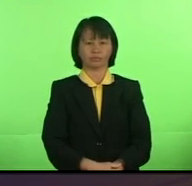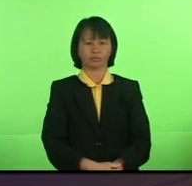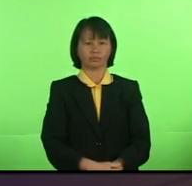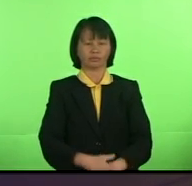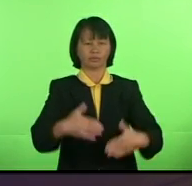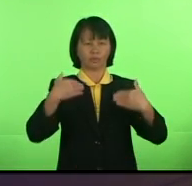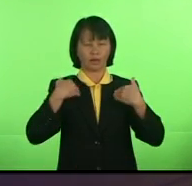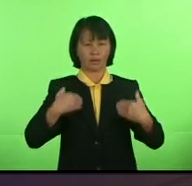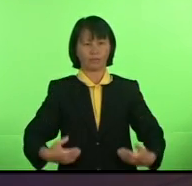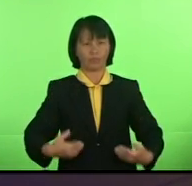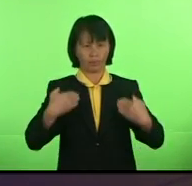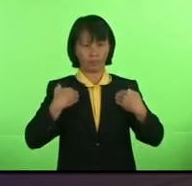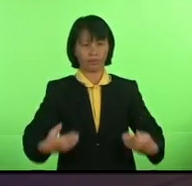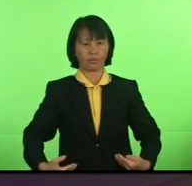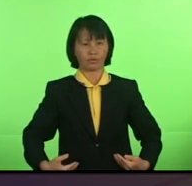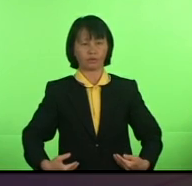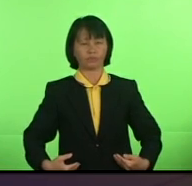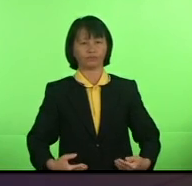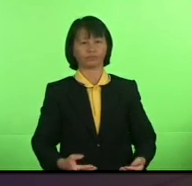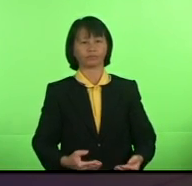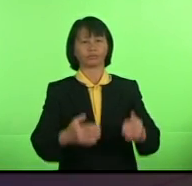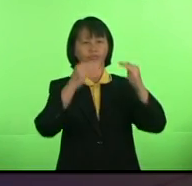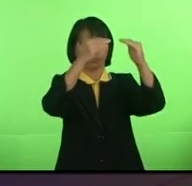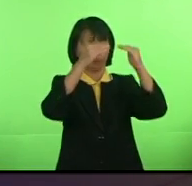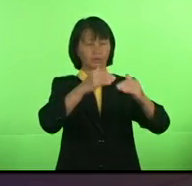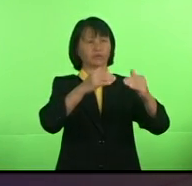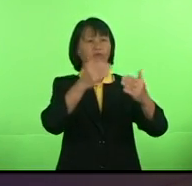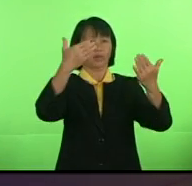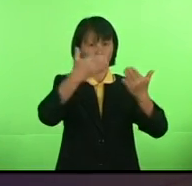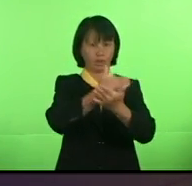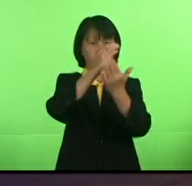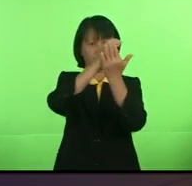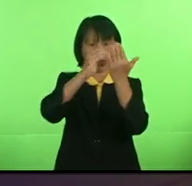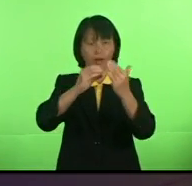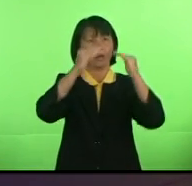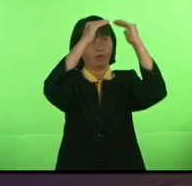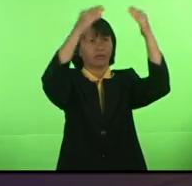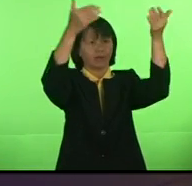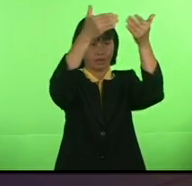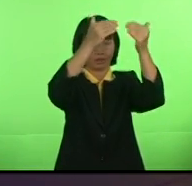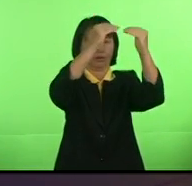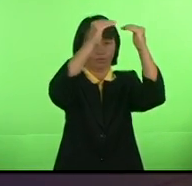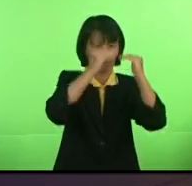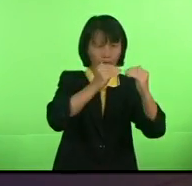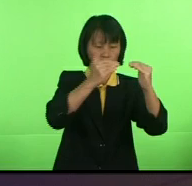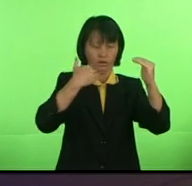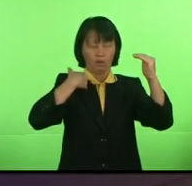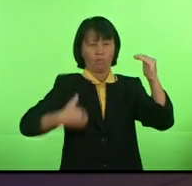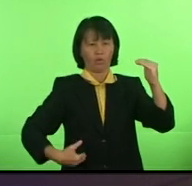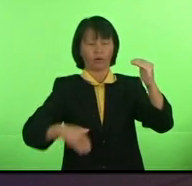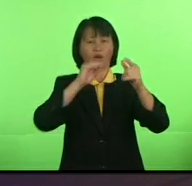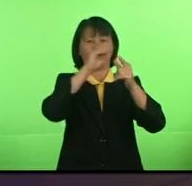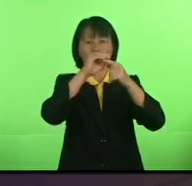body. Okay. So the next few paragraphs here are called body paragraphs or